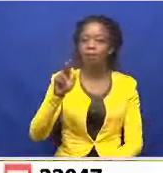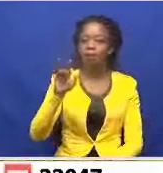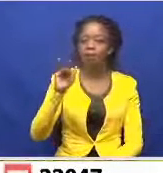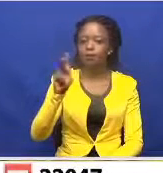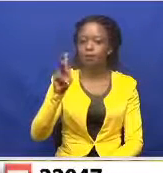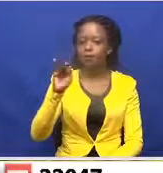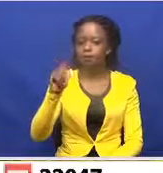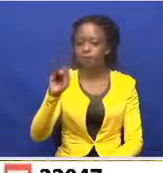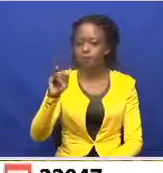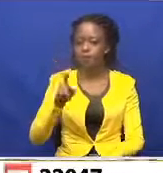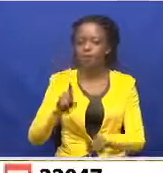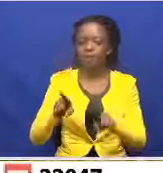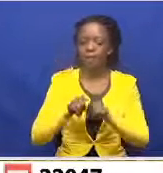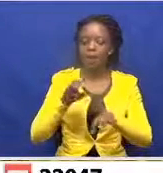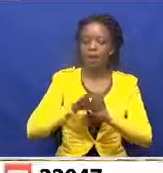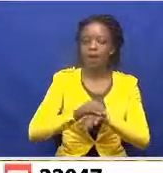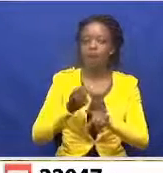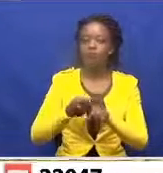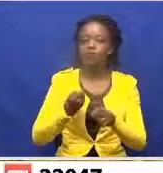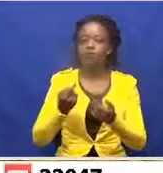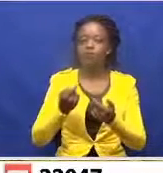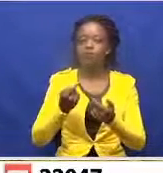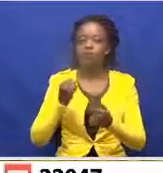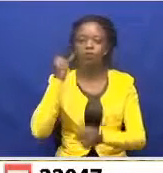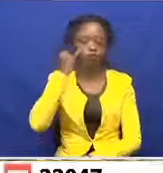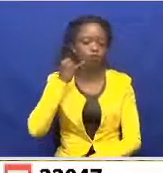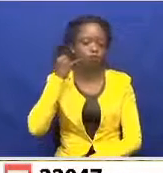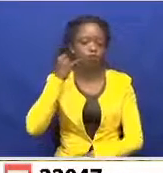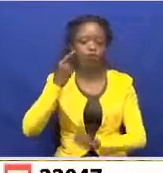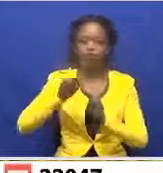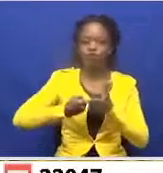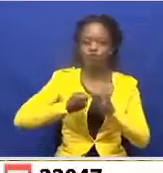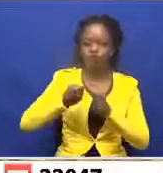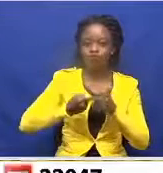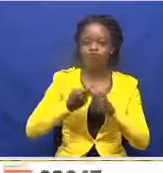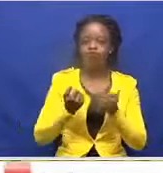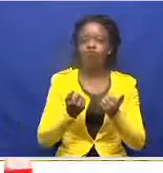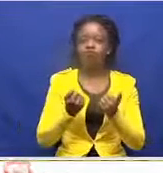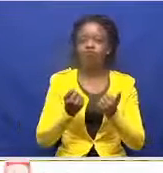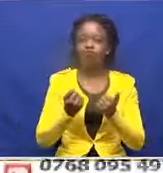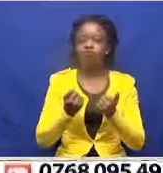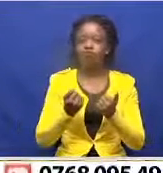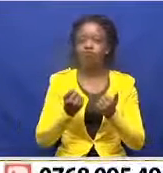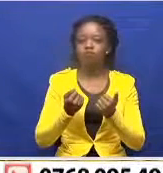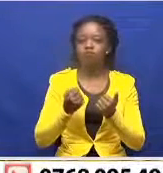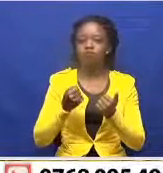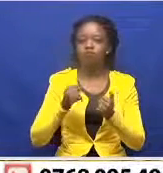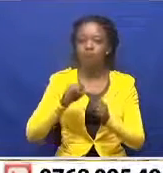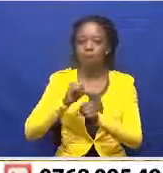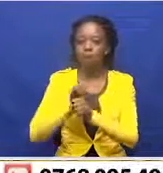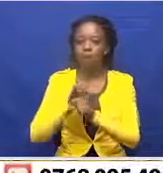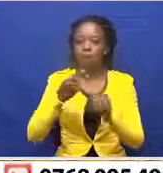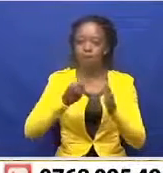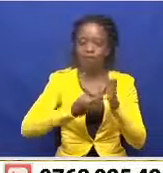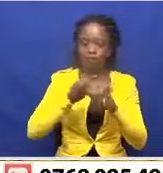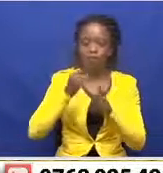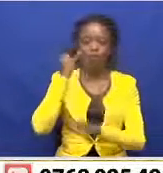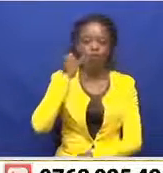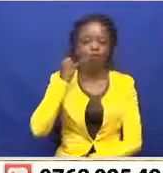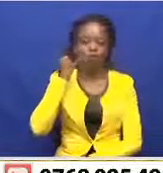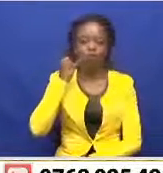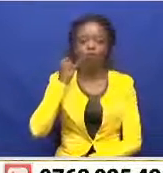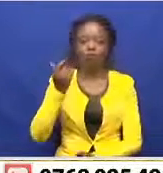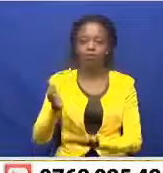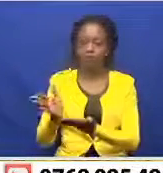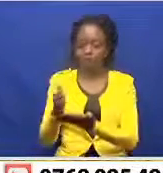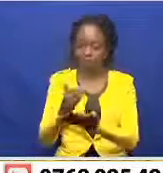also get a lot of waste from industrial juice companies, so companies that make orchid juice, kevian, all those people, we collect their waste and we